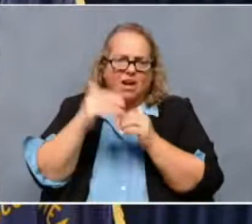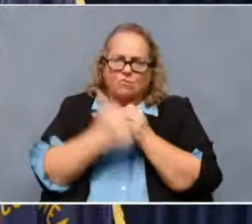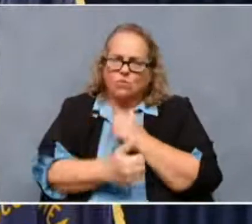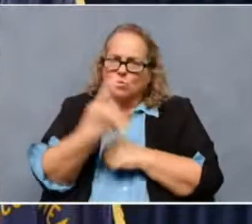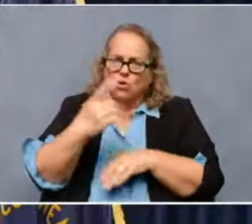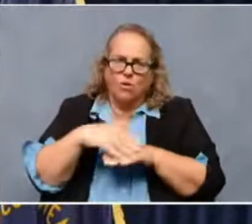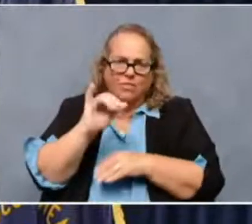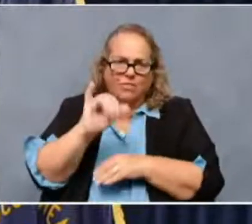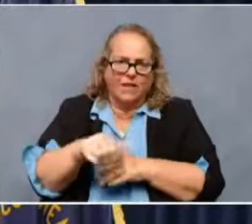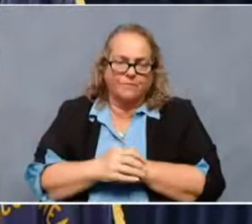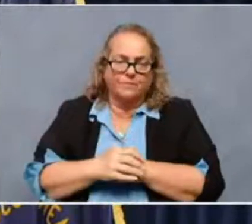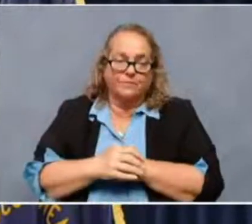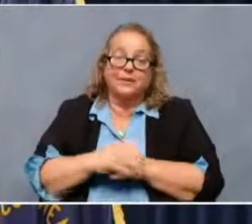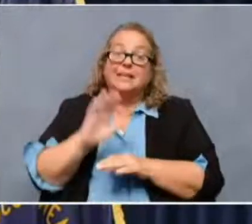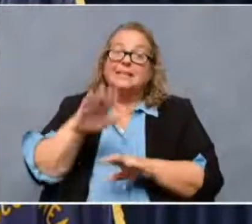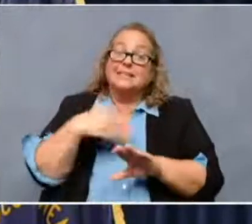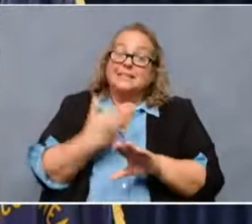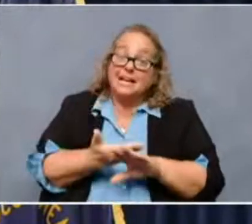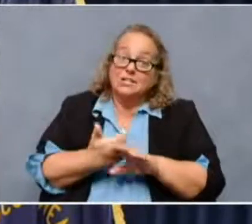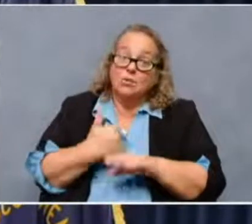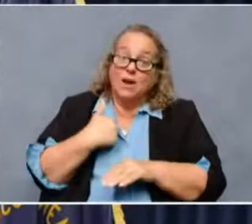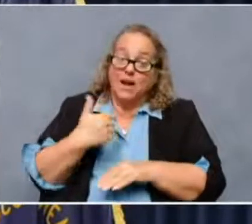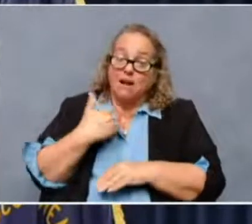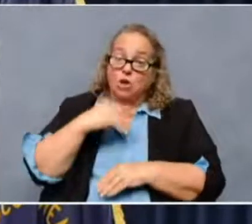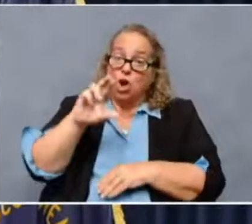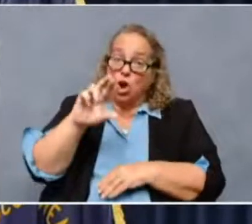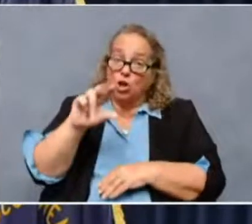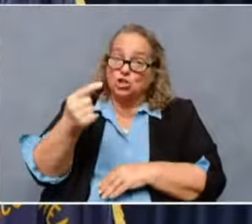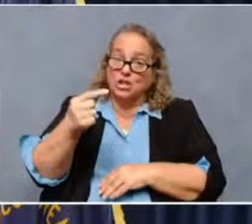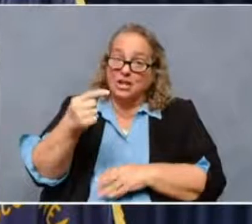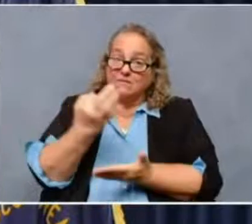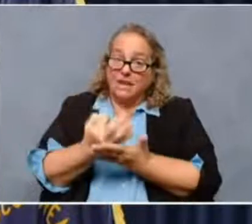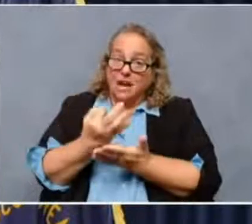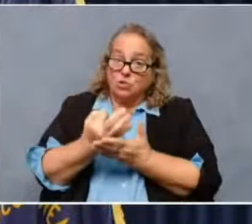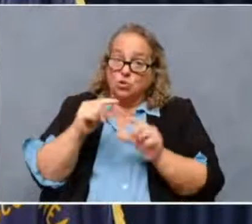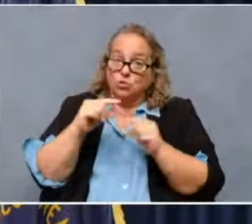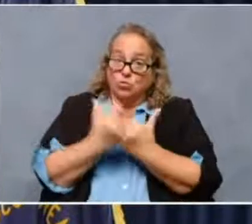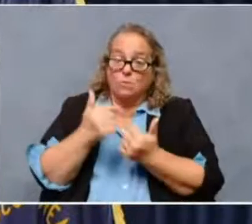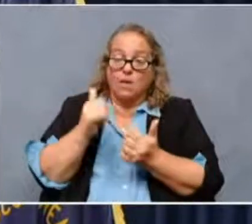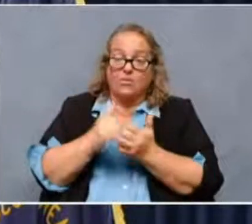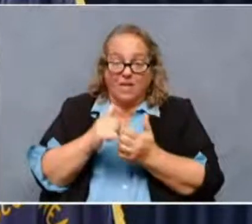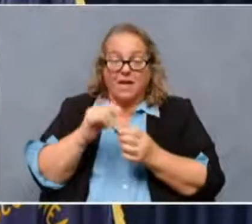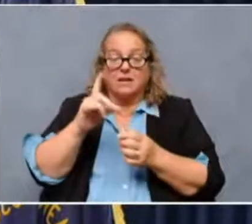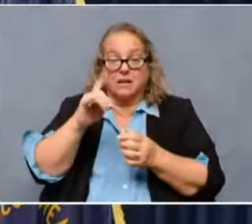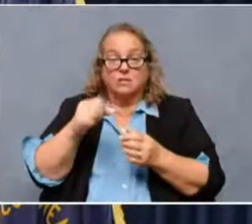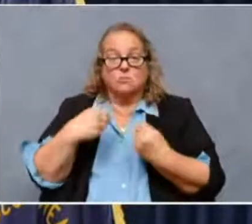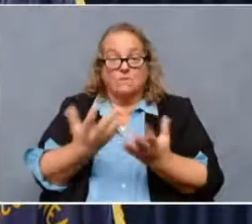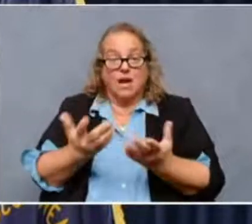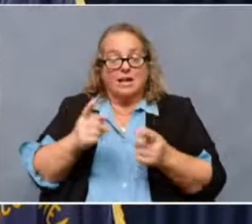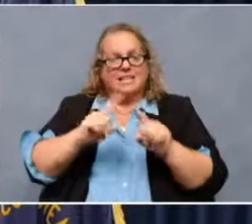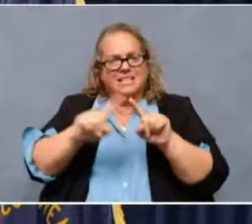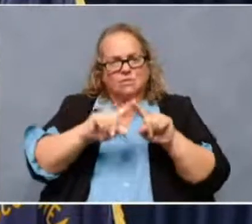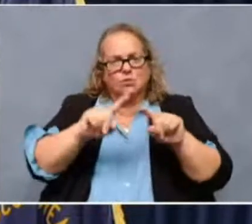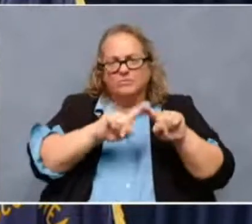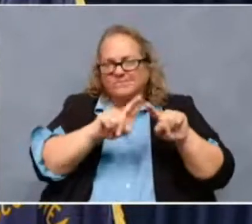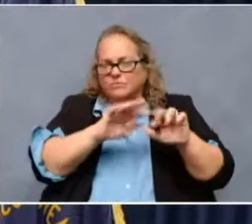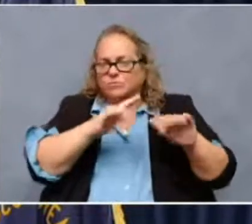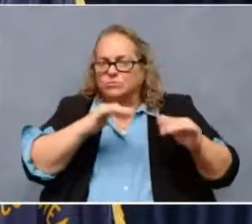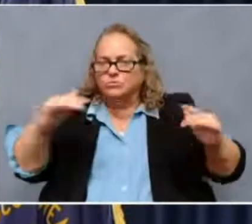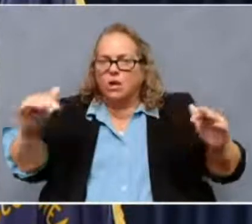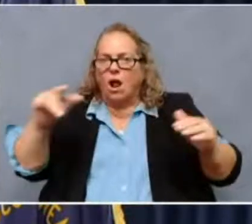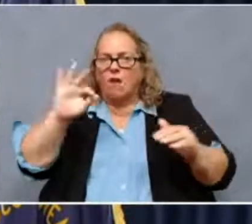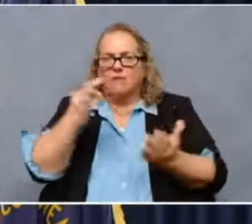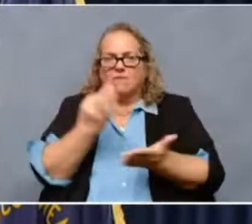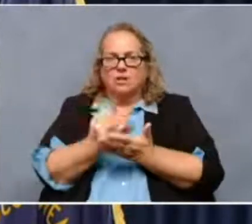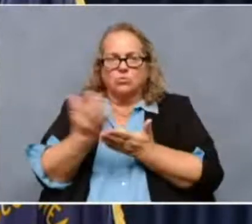right, next we have RG Financial Group, which provides a range of financial and business services for both companies and individuals. The